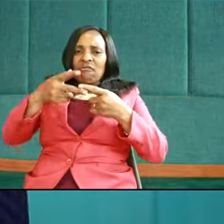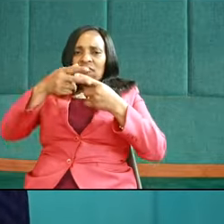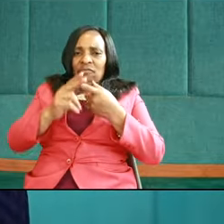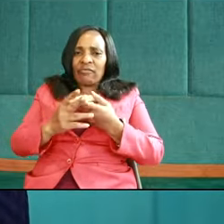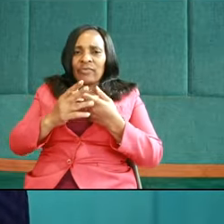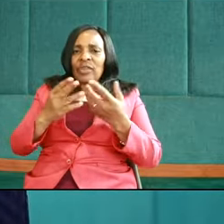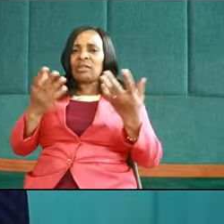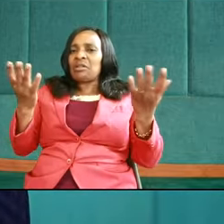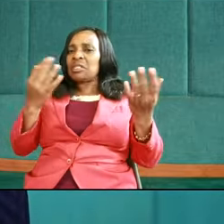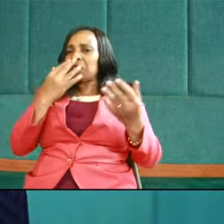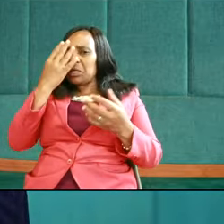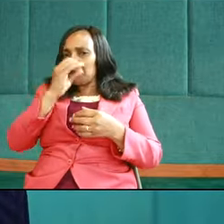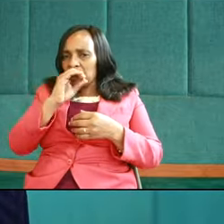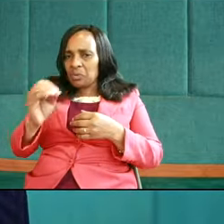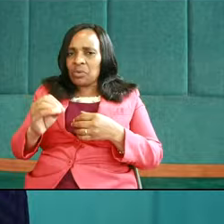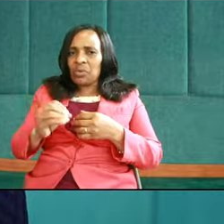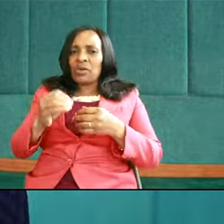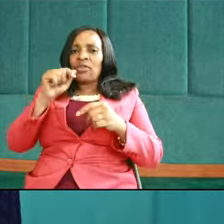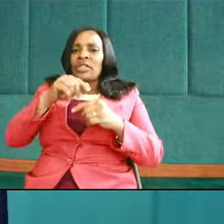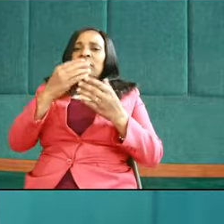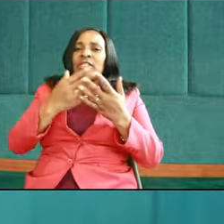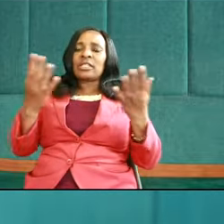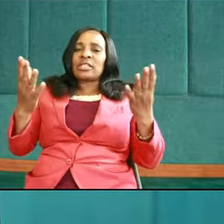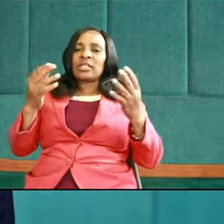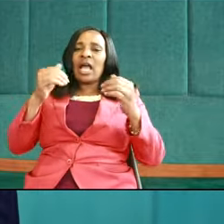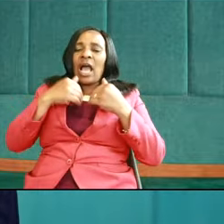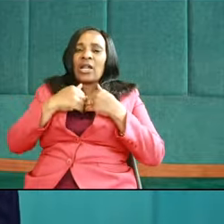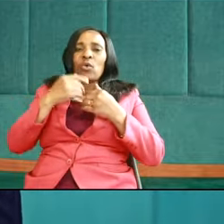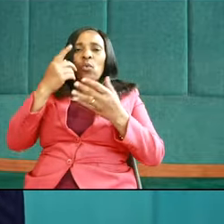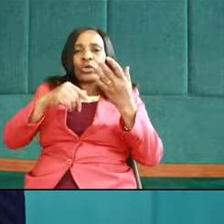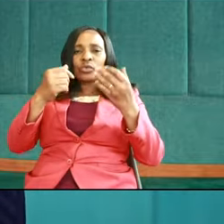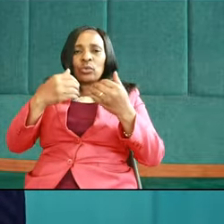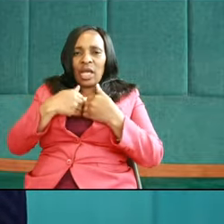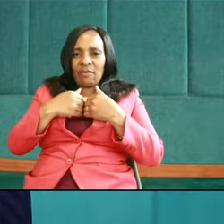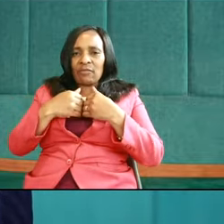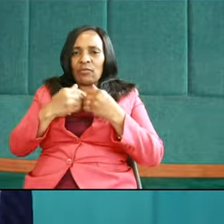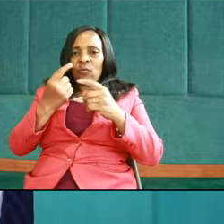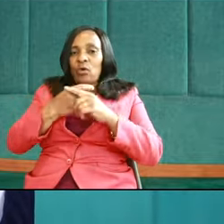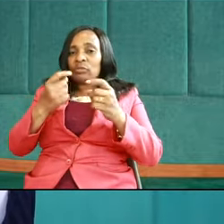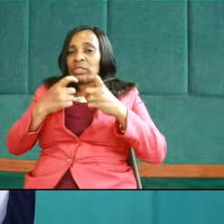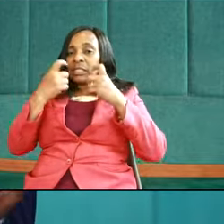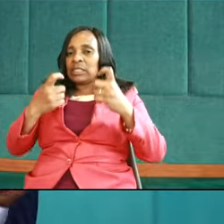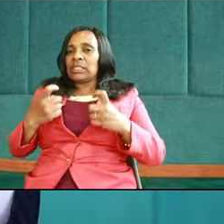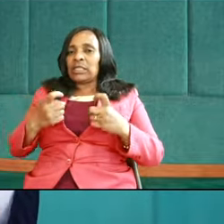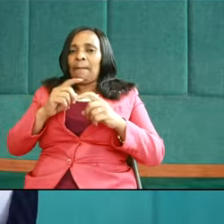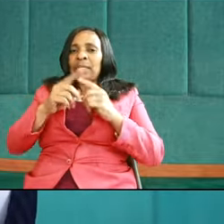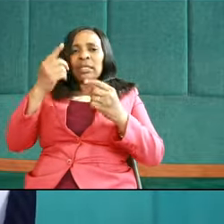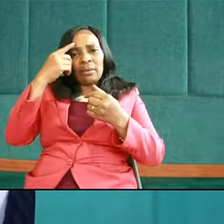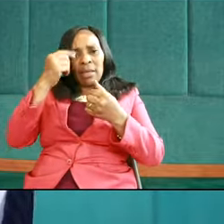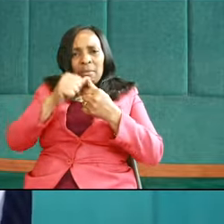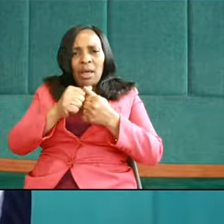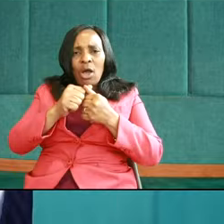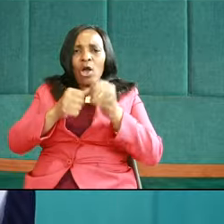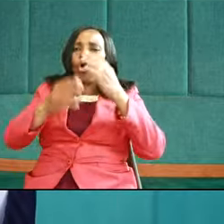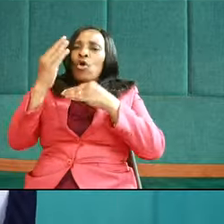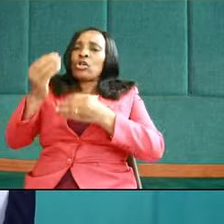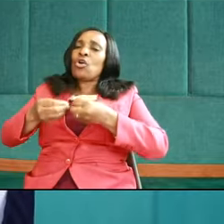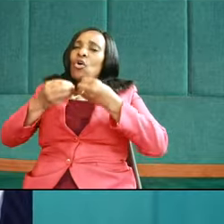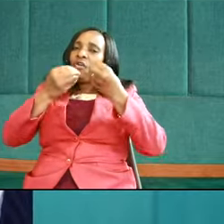no shame. And these things are really the consequences of sin. So once we realize what God has to offer and